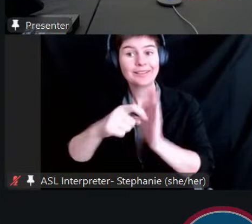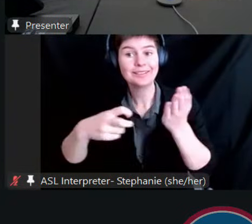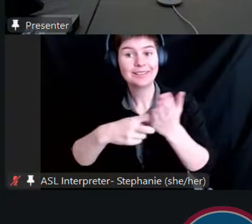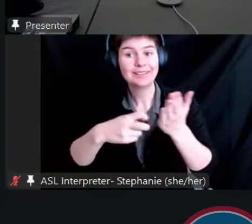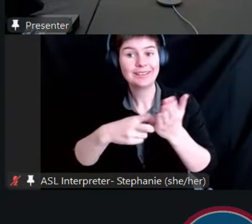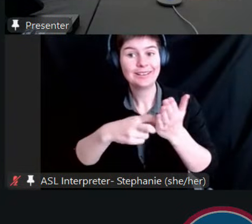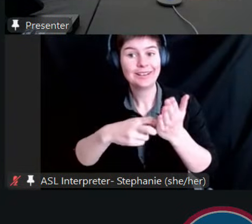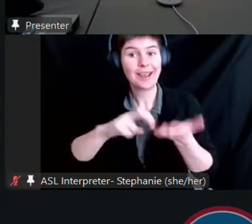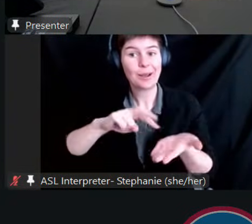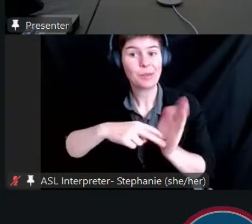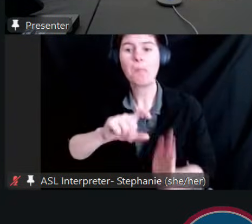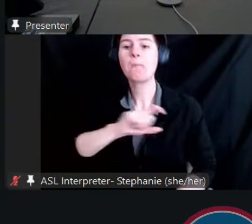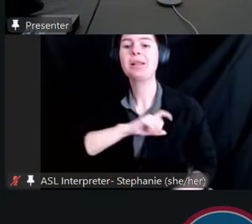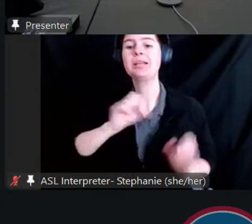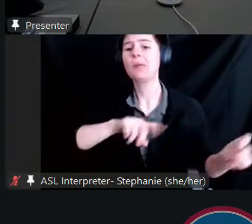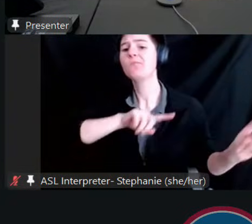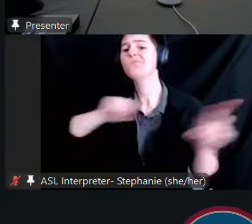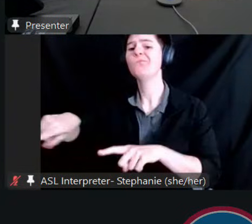automated? Okay.